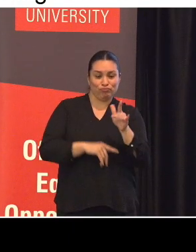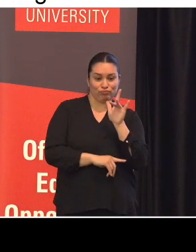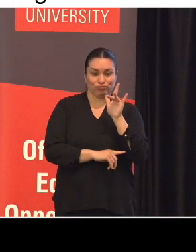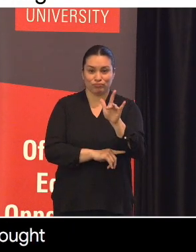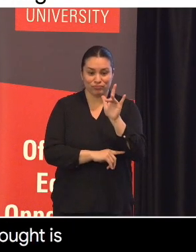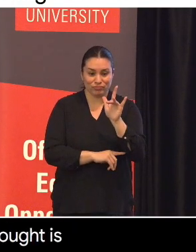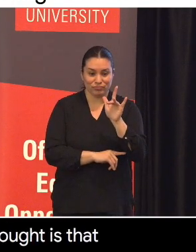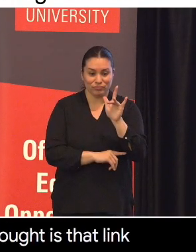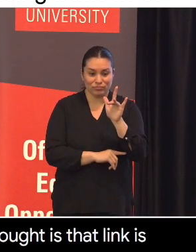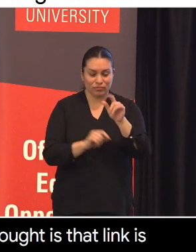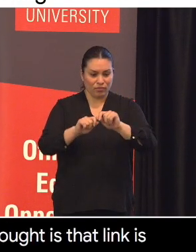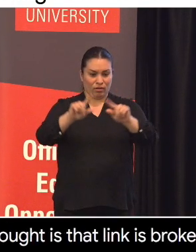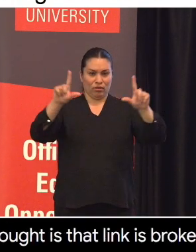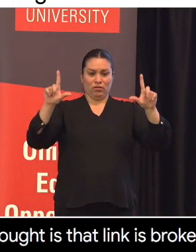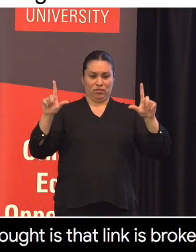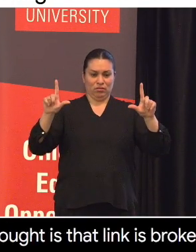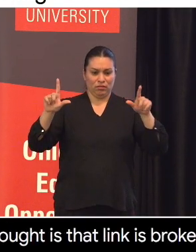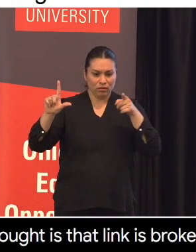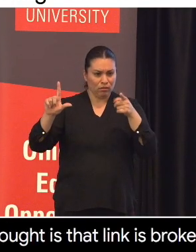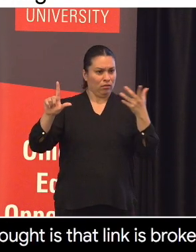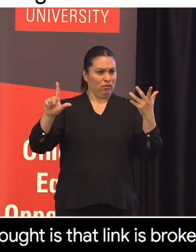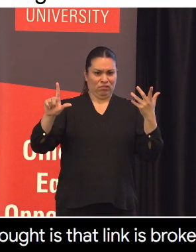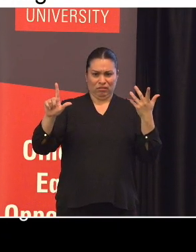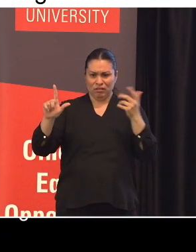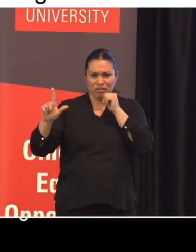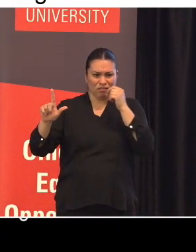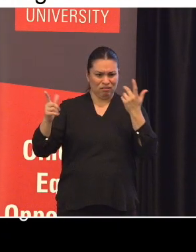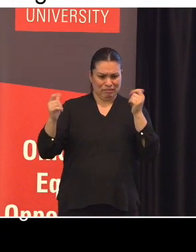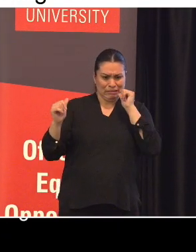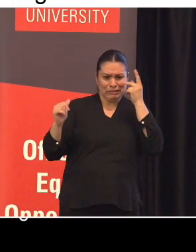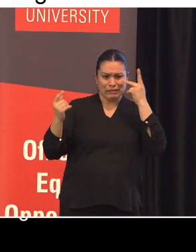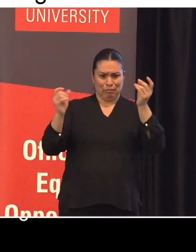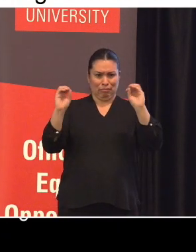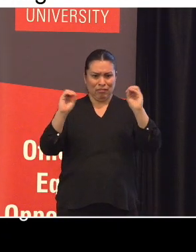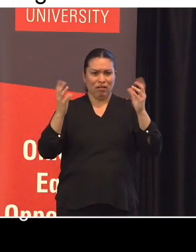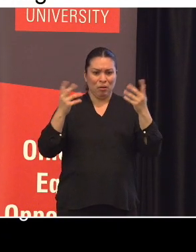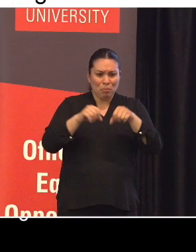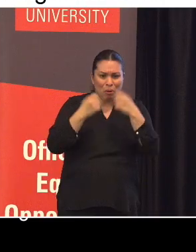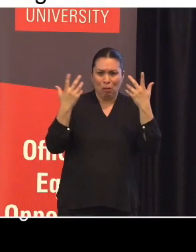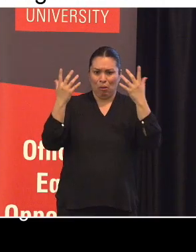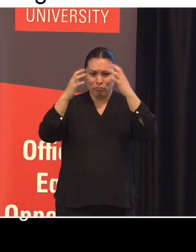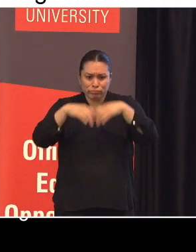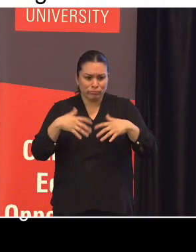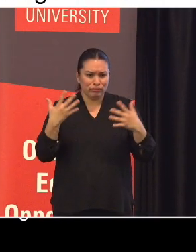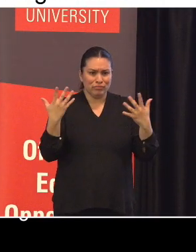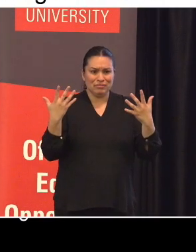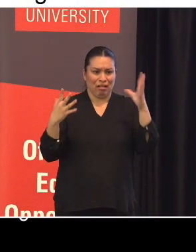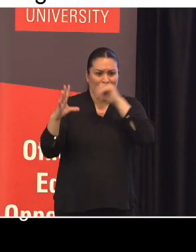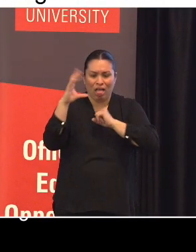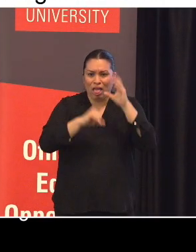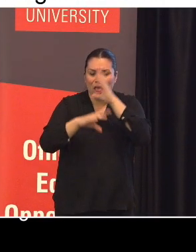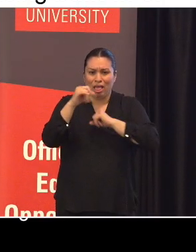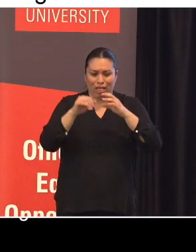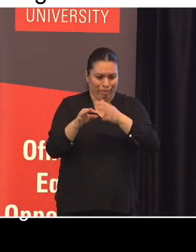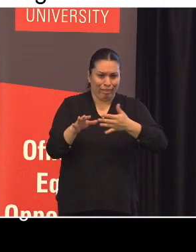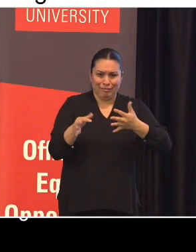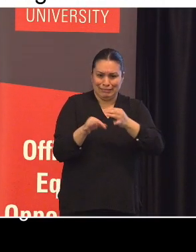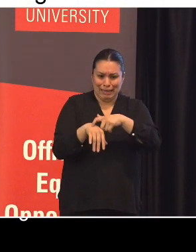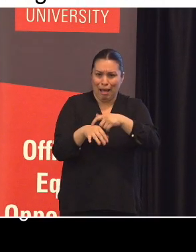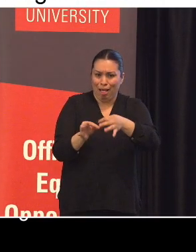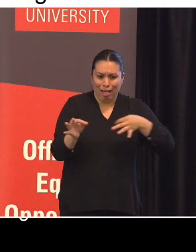first thought is that link is broken. I am missing information. I am instantly confused,